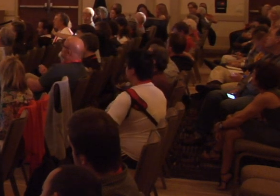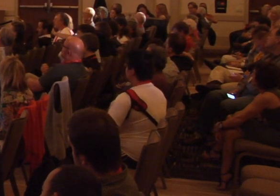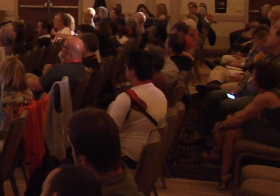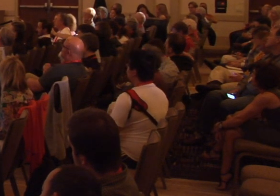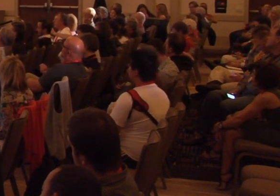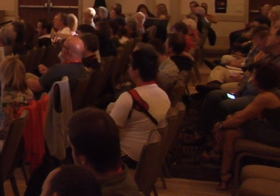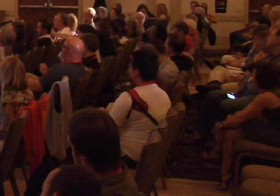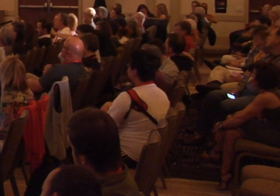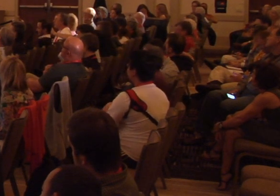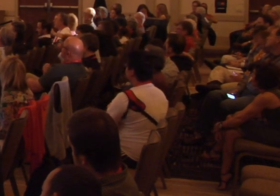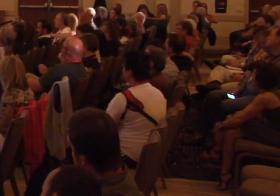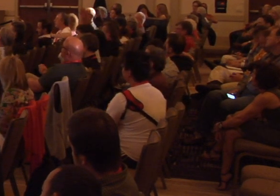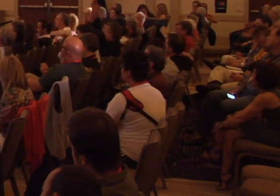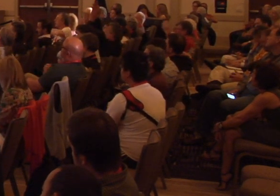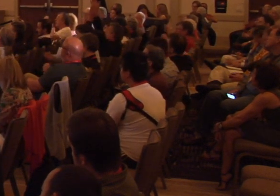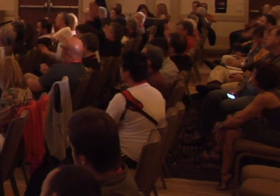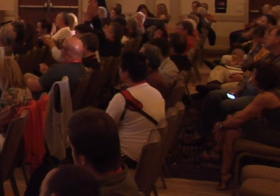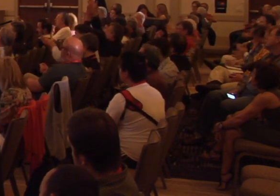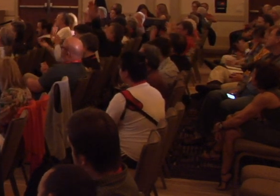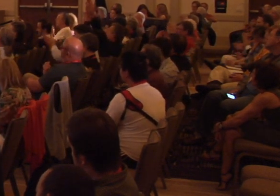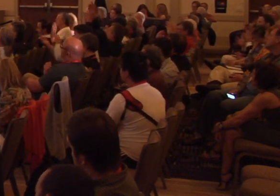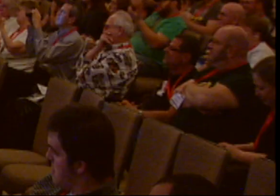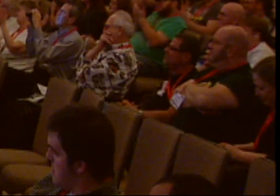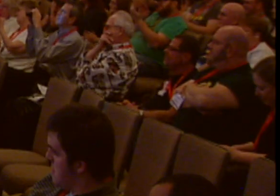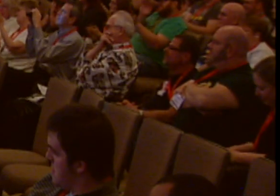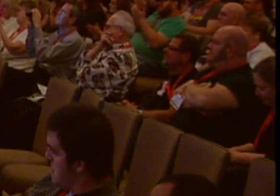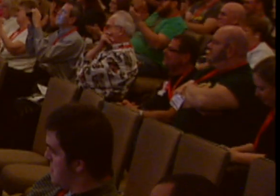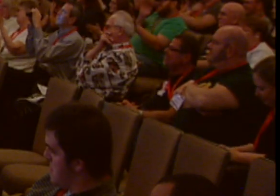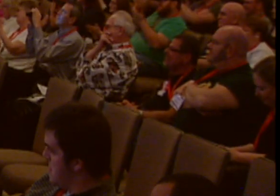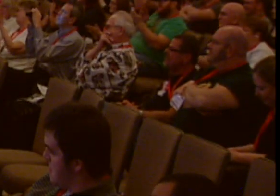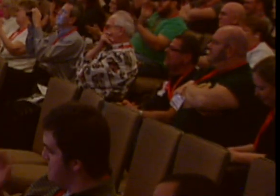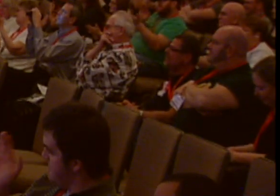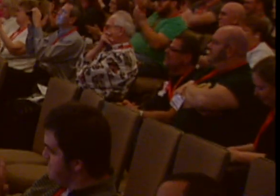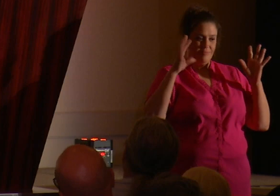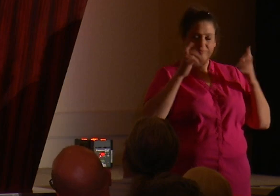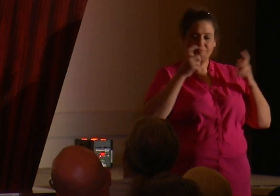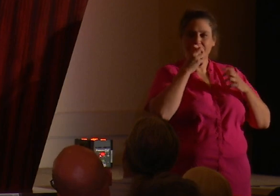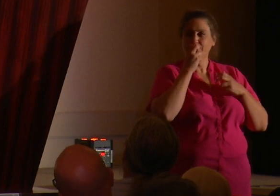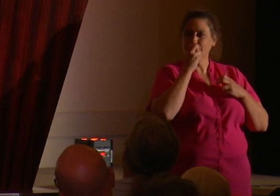am. Which means I'm going to attack my friends even more than I did before.